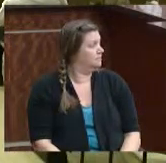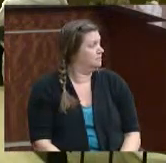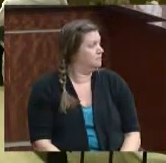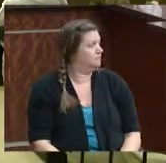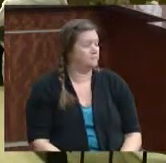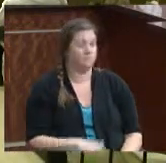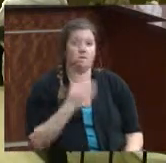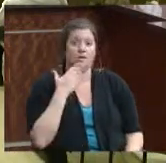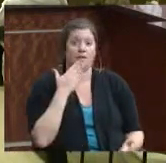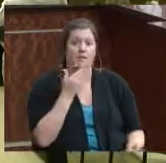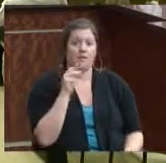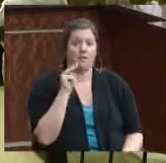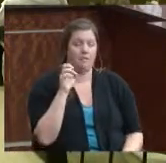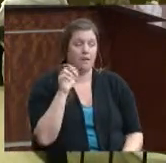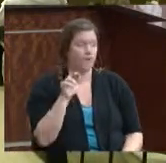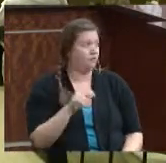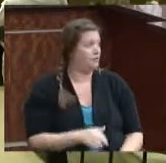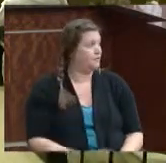Thank you,